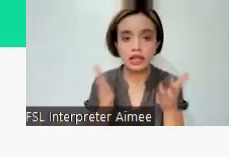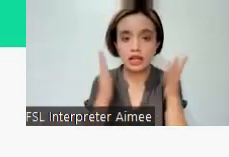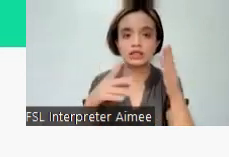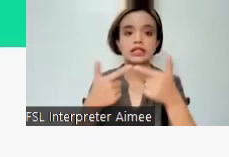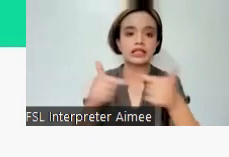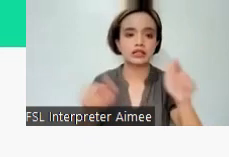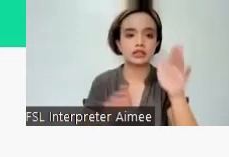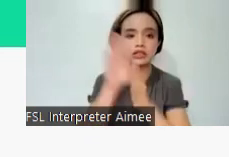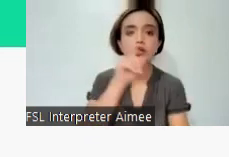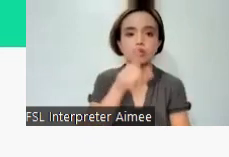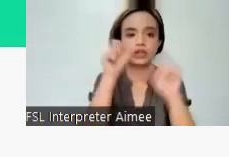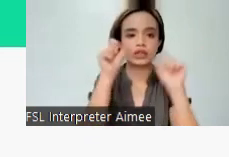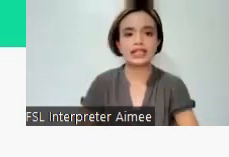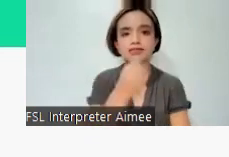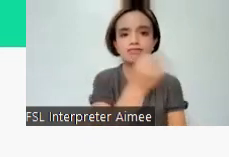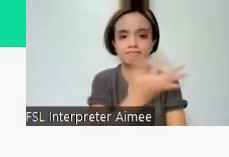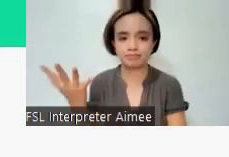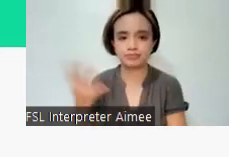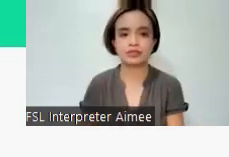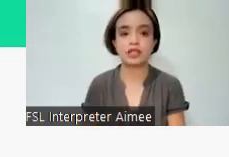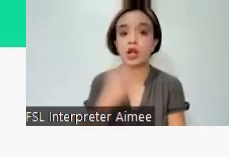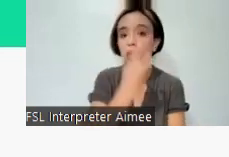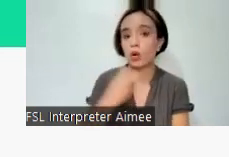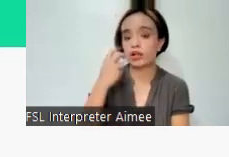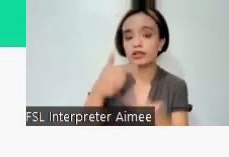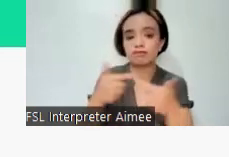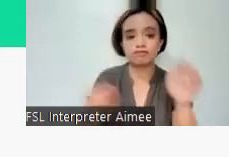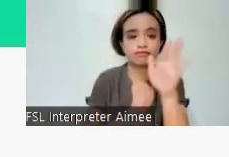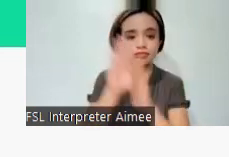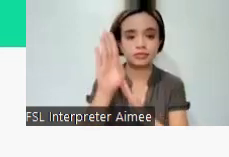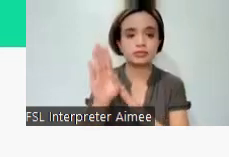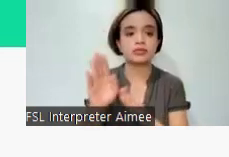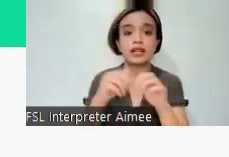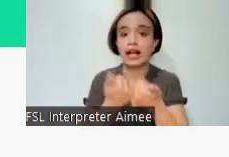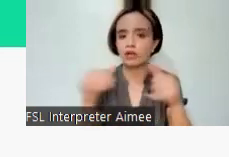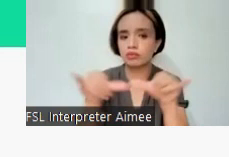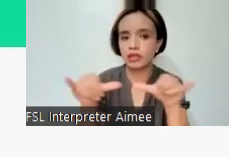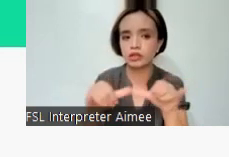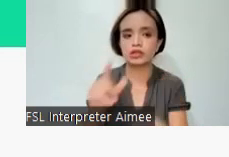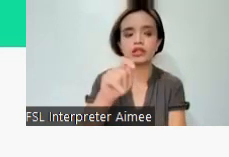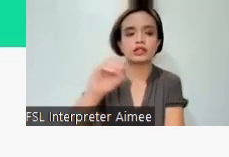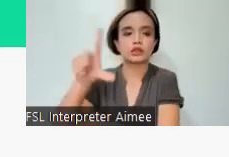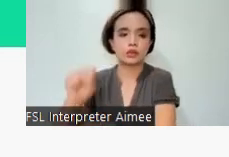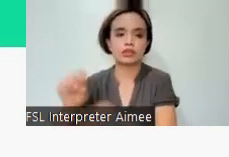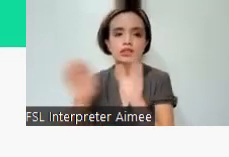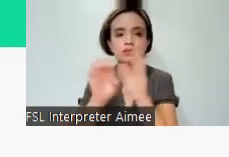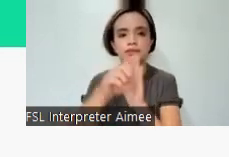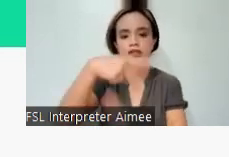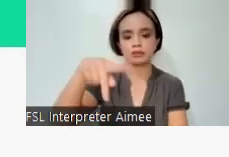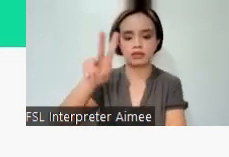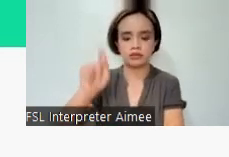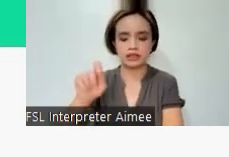were quantitative in nature. Oral language development was measured through tools such as PVT